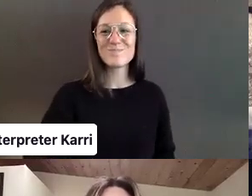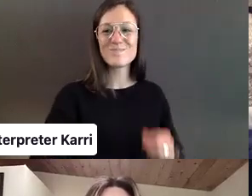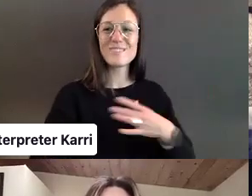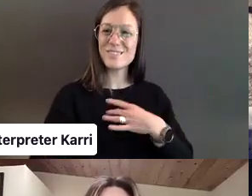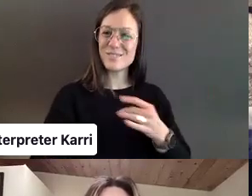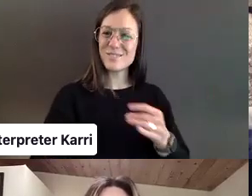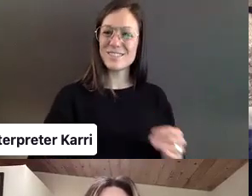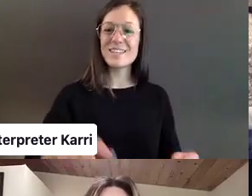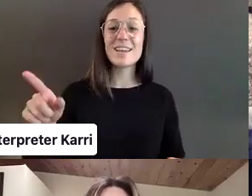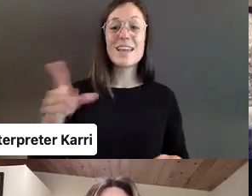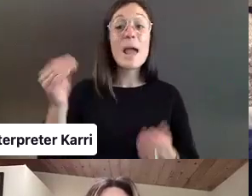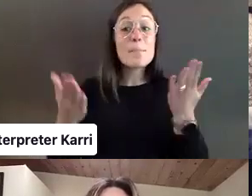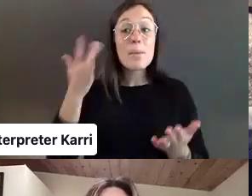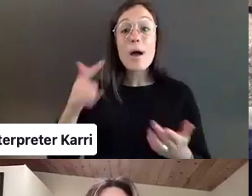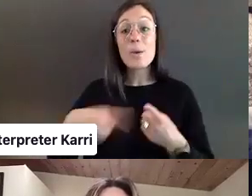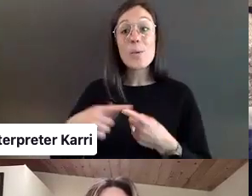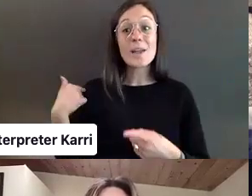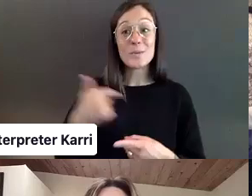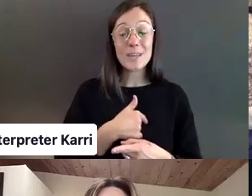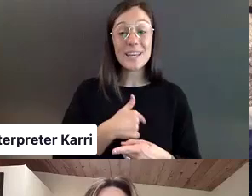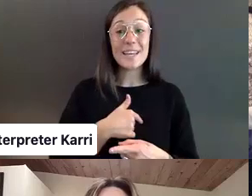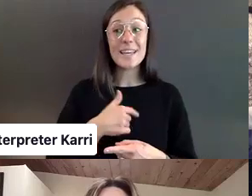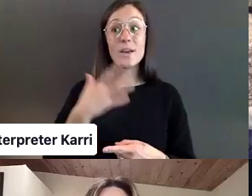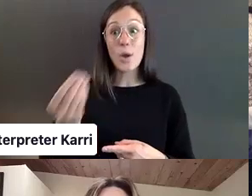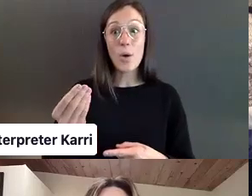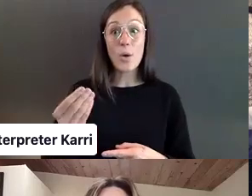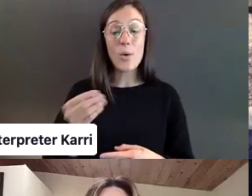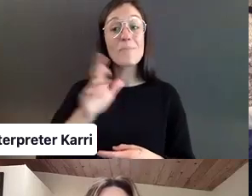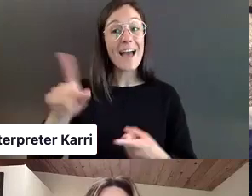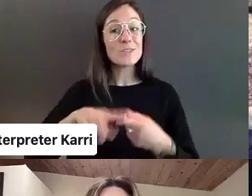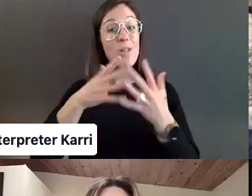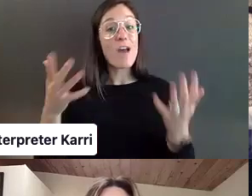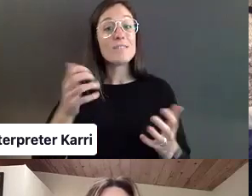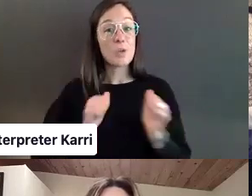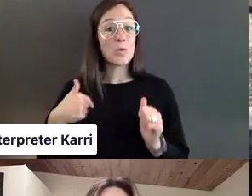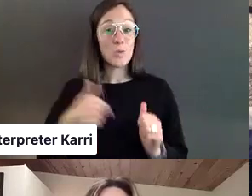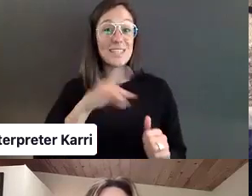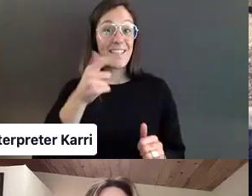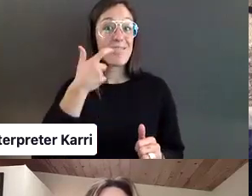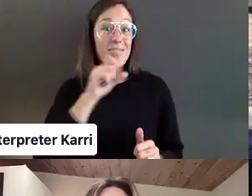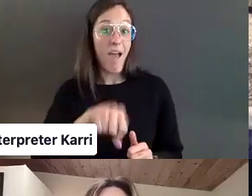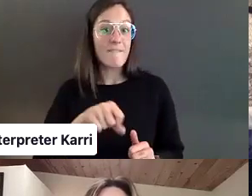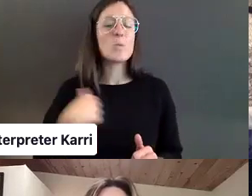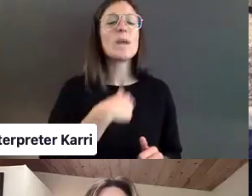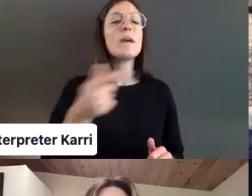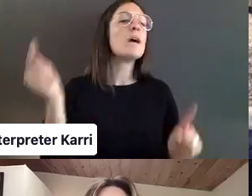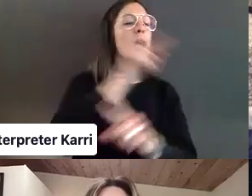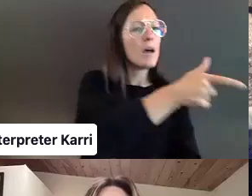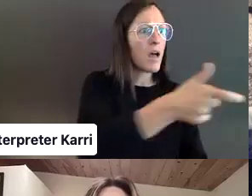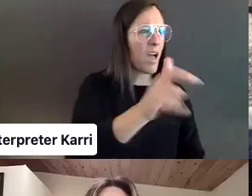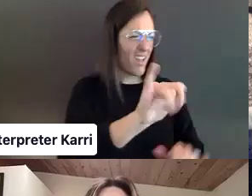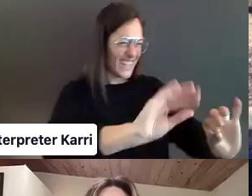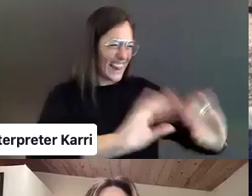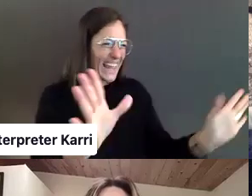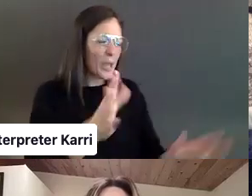Interesting. And probably why when we go back on a lot of shows we love, we're seeing that so much clearer now